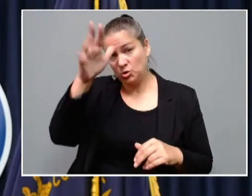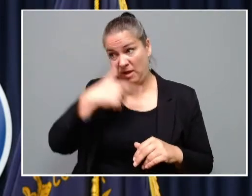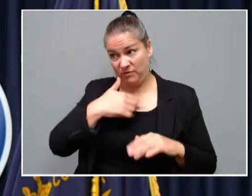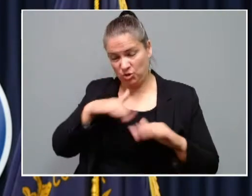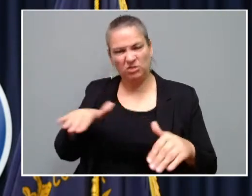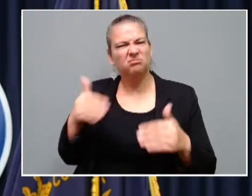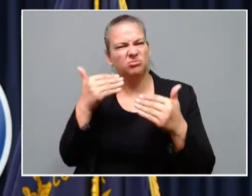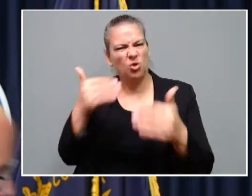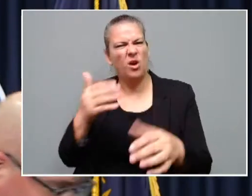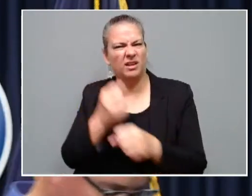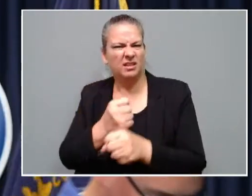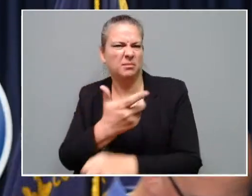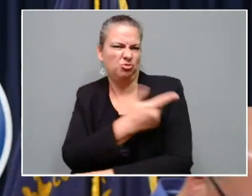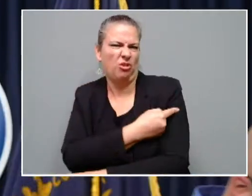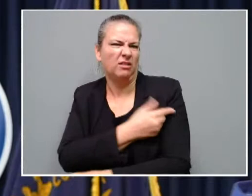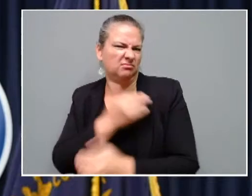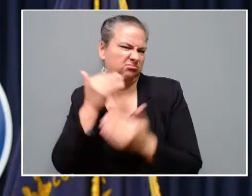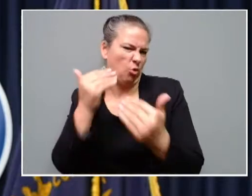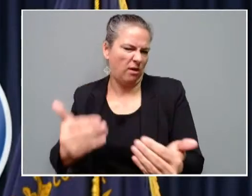child vaccinated.